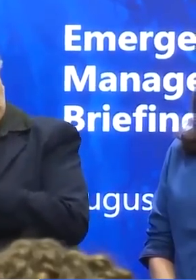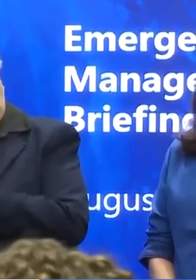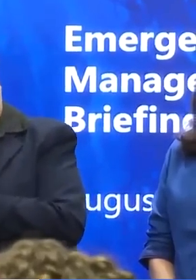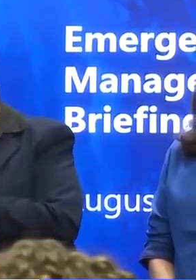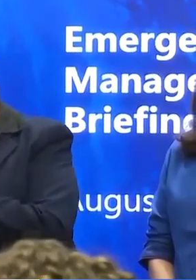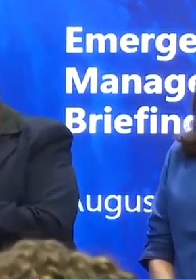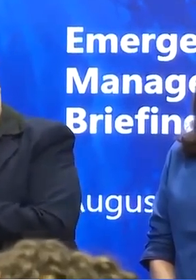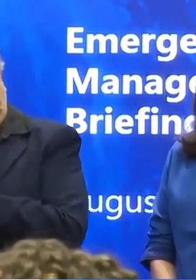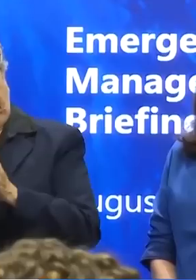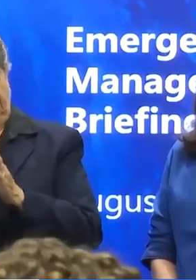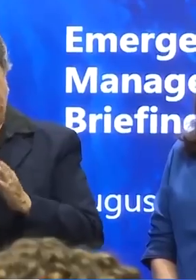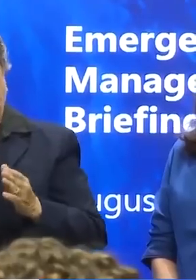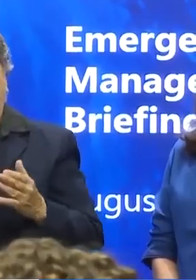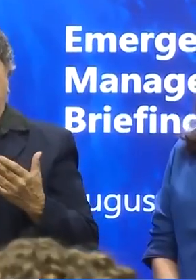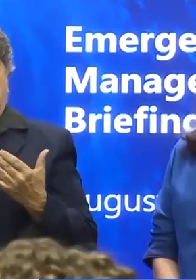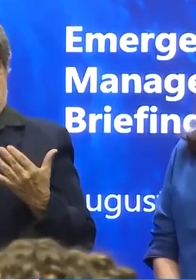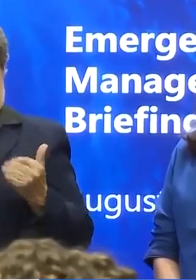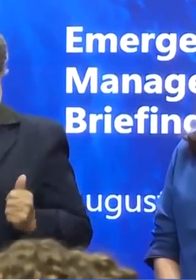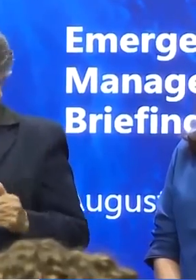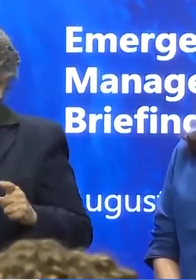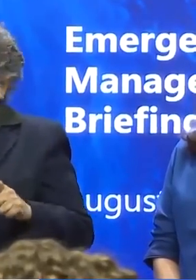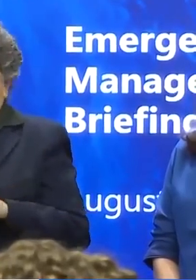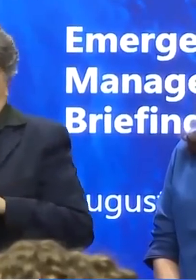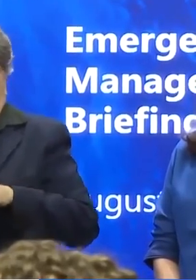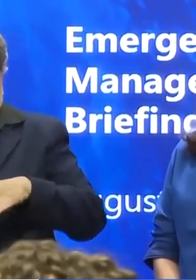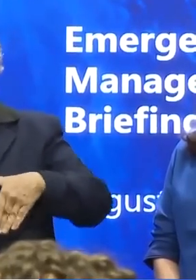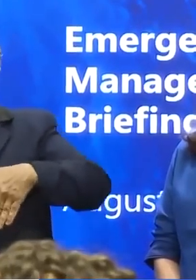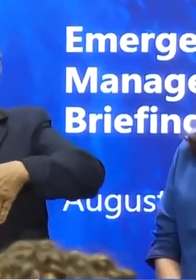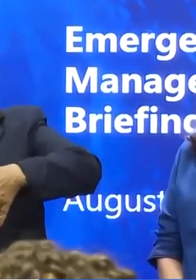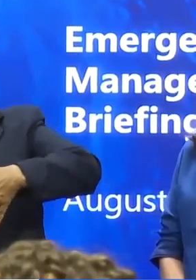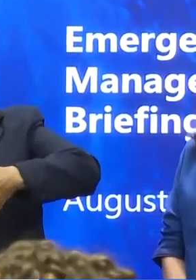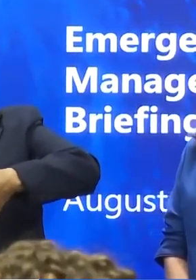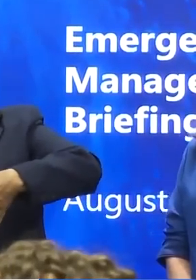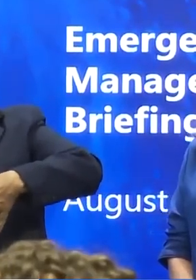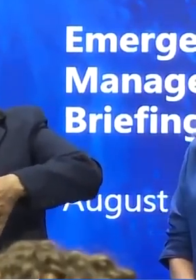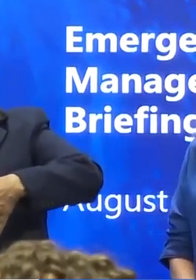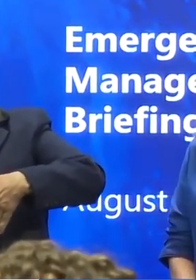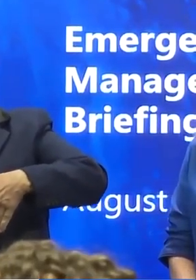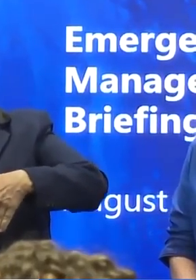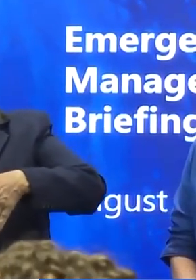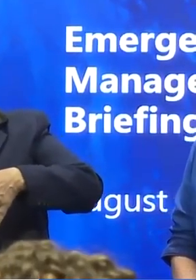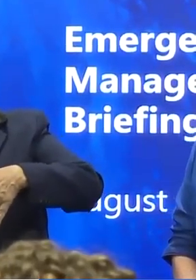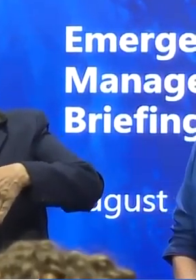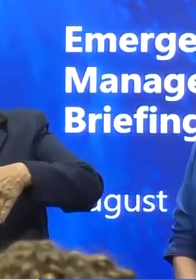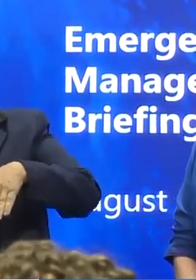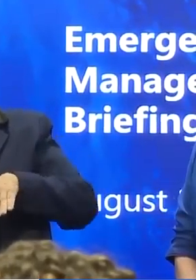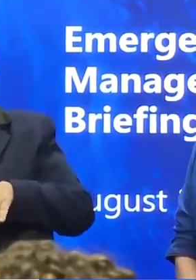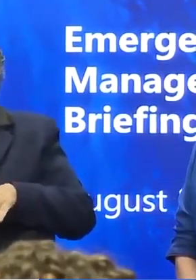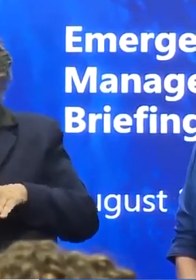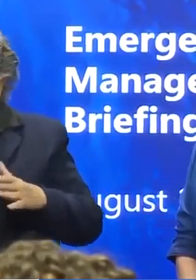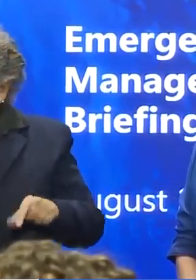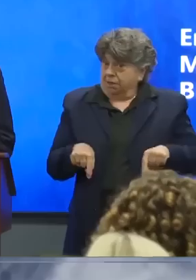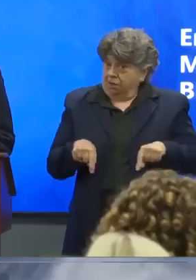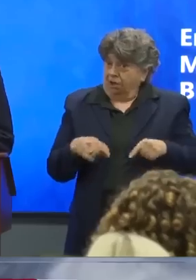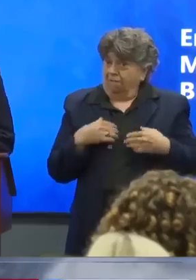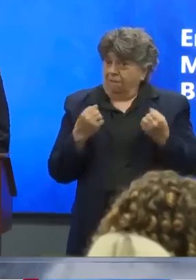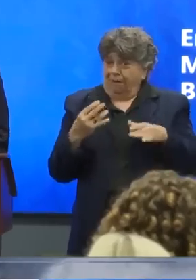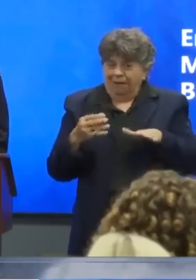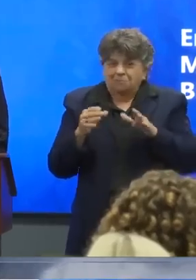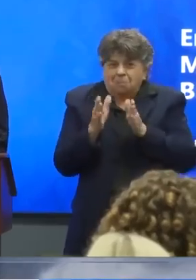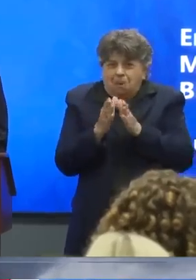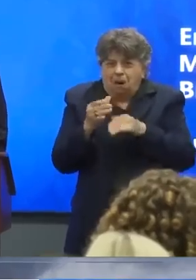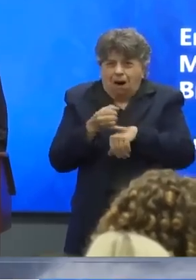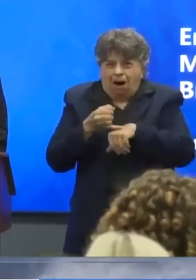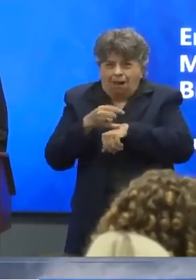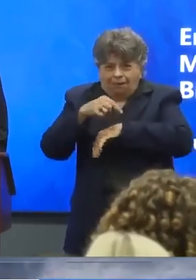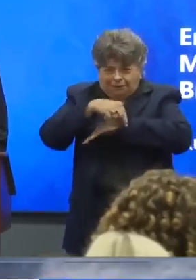cone, particularly in low-lying areas like the barrier islands we see here in Pinellas County. I've been in contact with all the